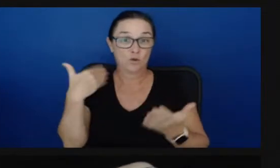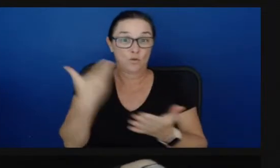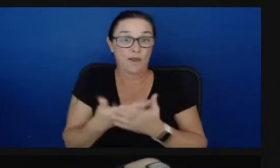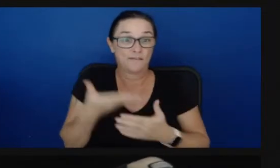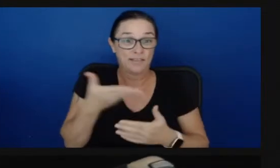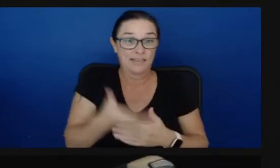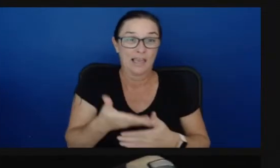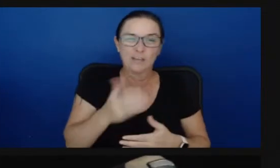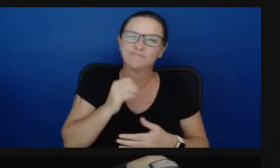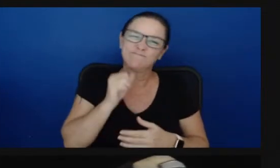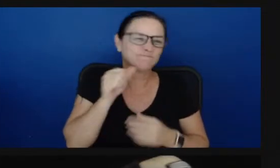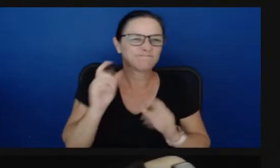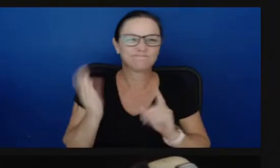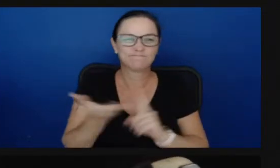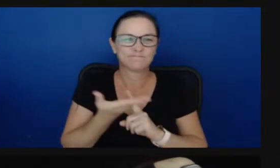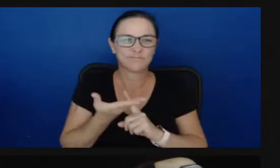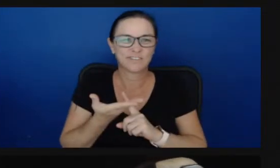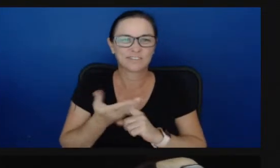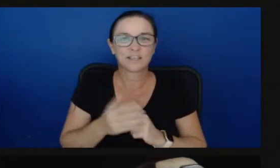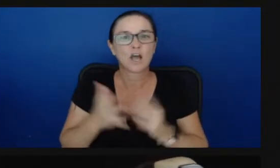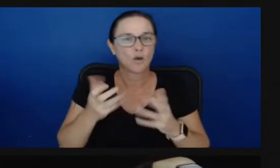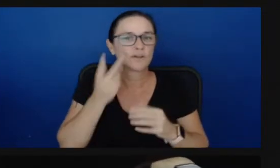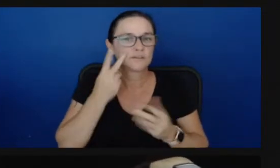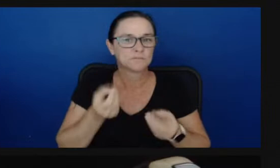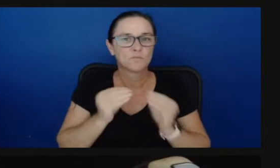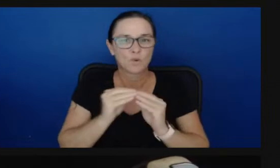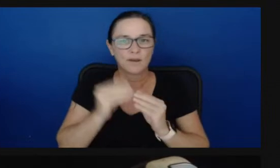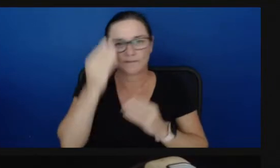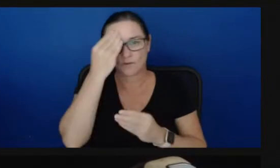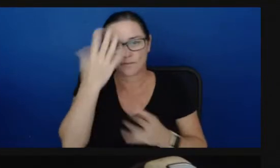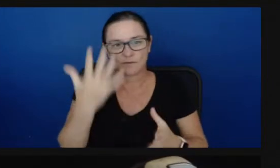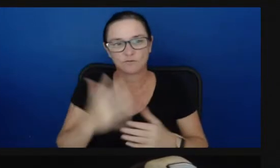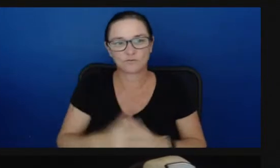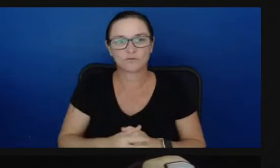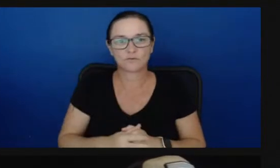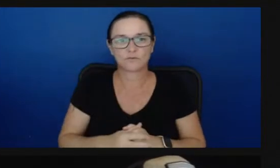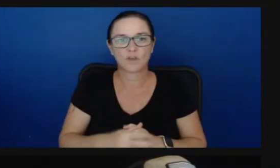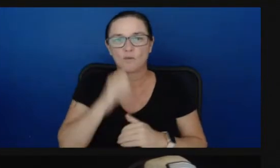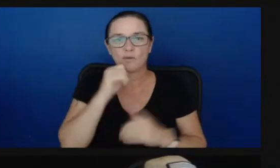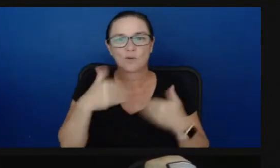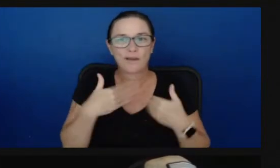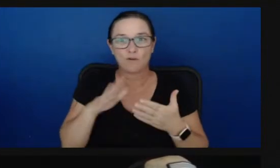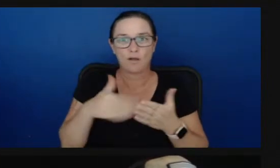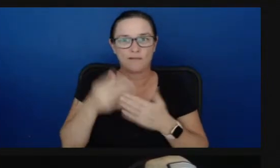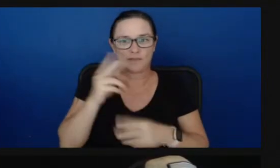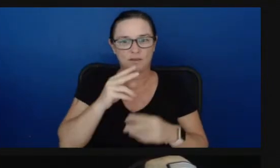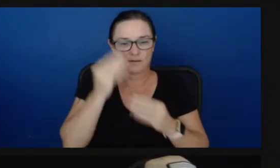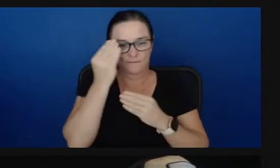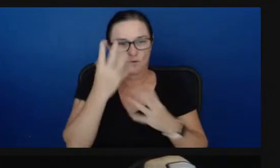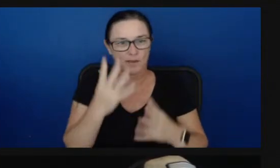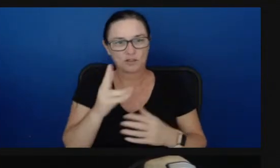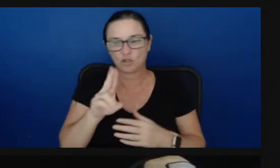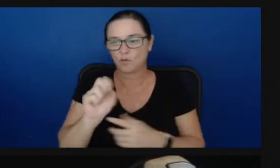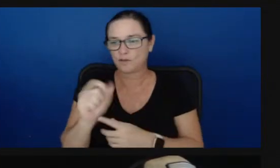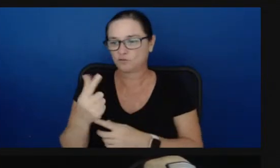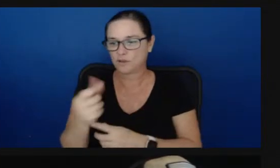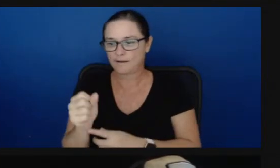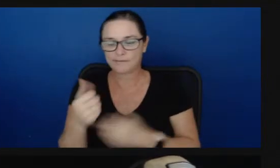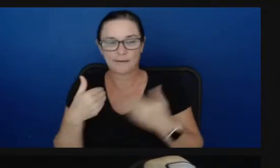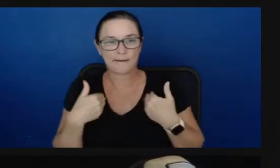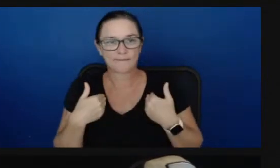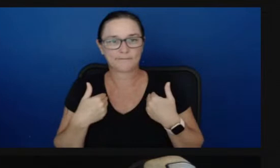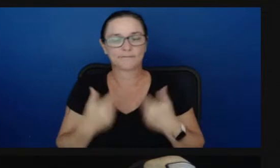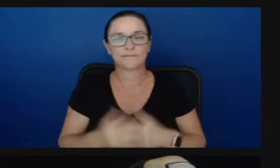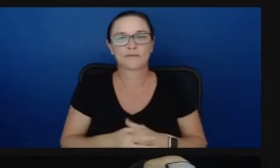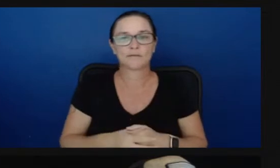me. I would like to see more information. We don't have all the information USGS has, of course. We only have what's public facing. So